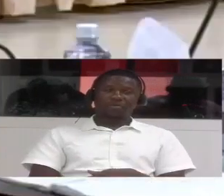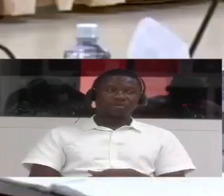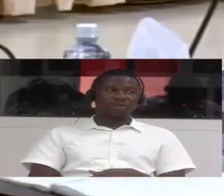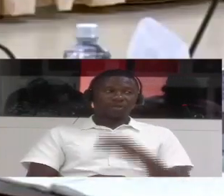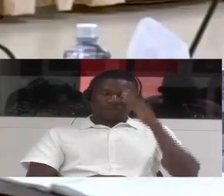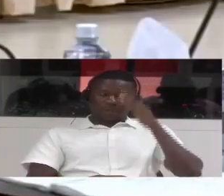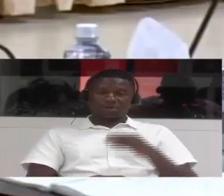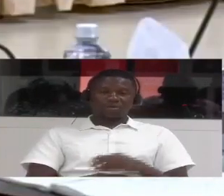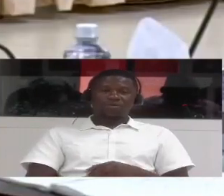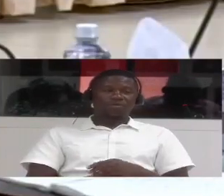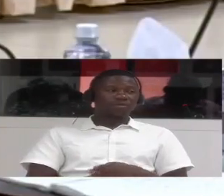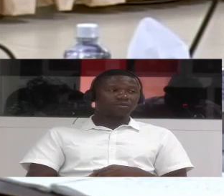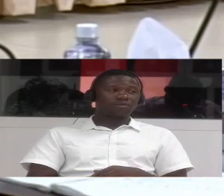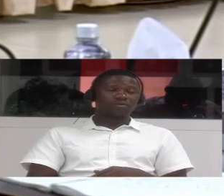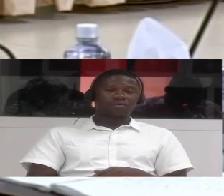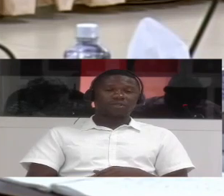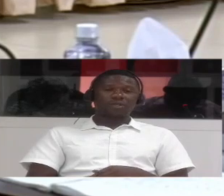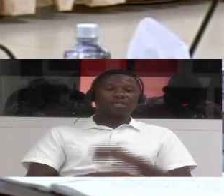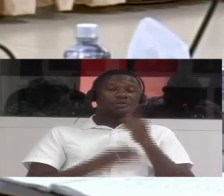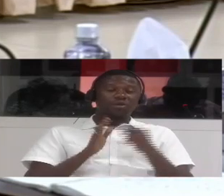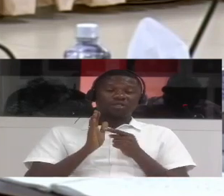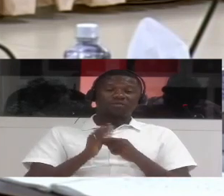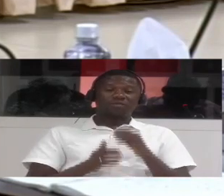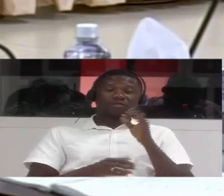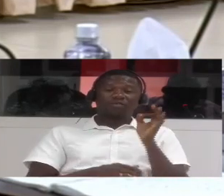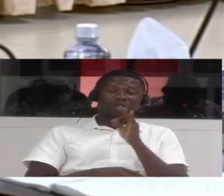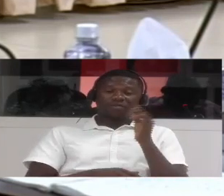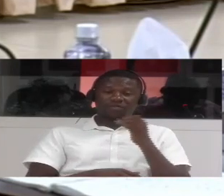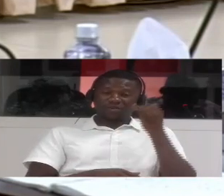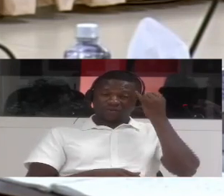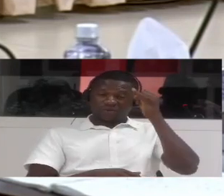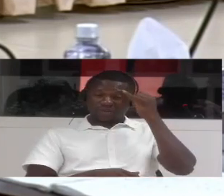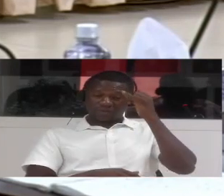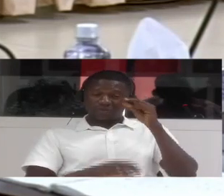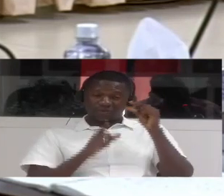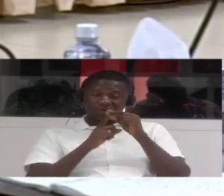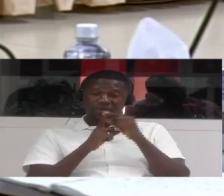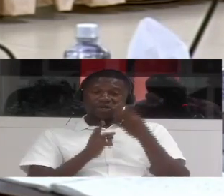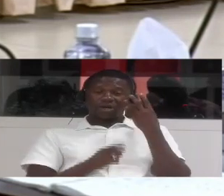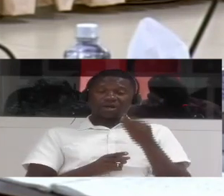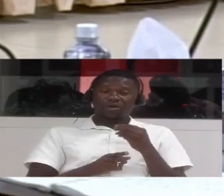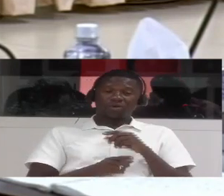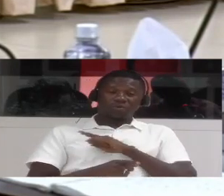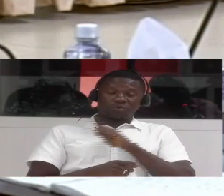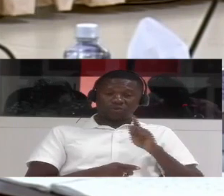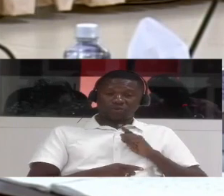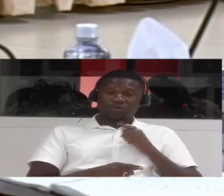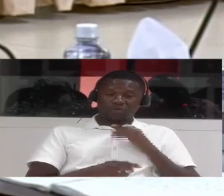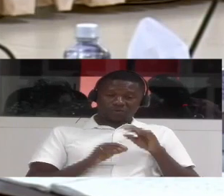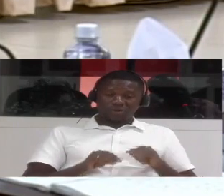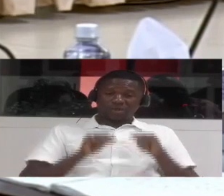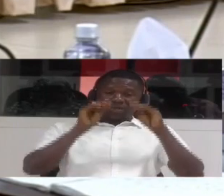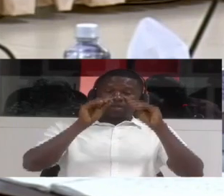Thank you very much indeed, especially those very wise words on how we raise